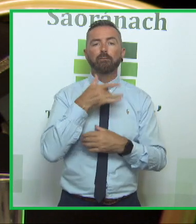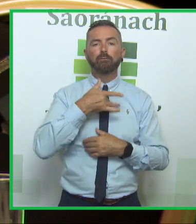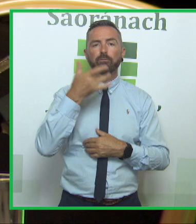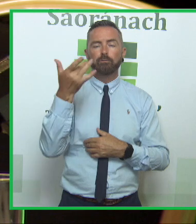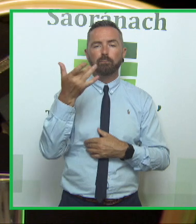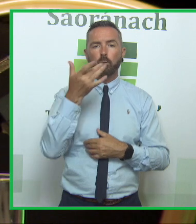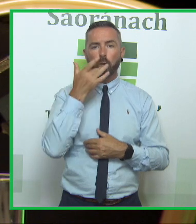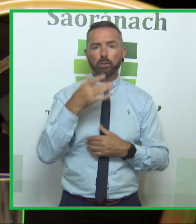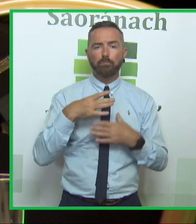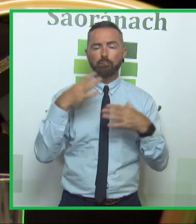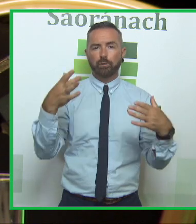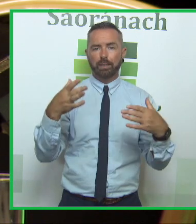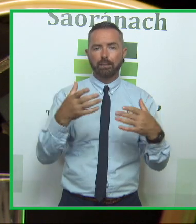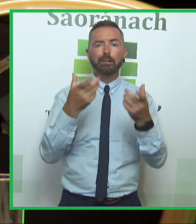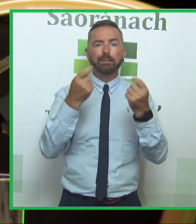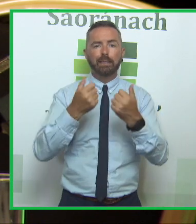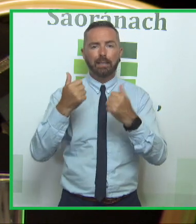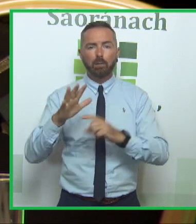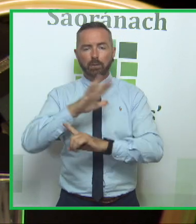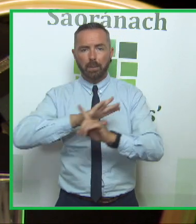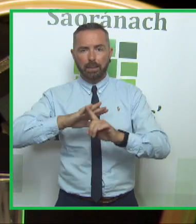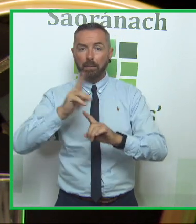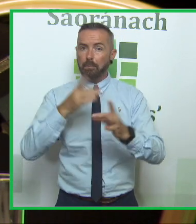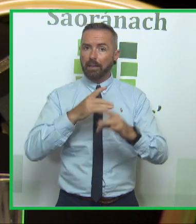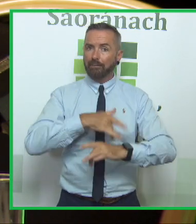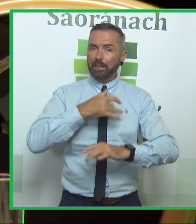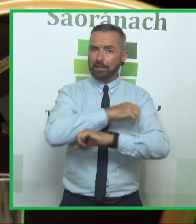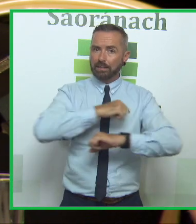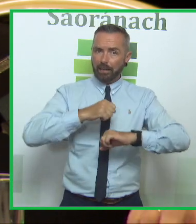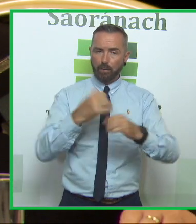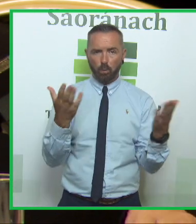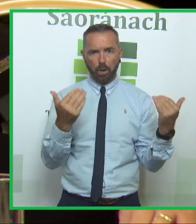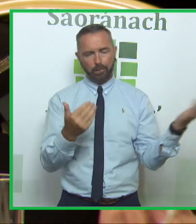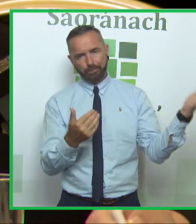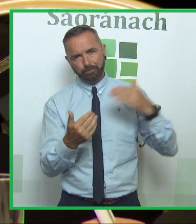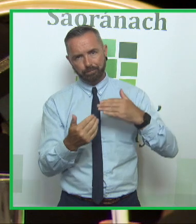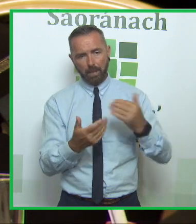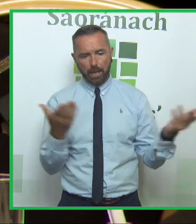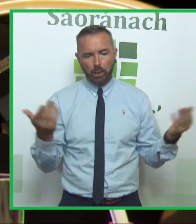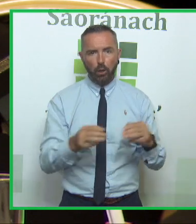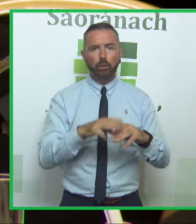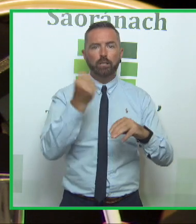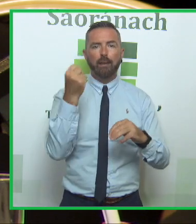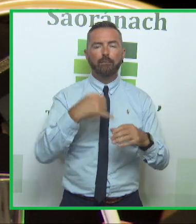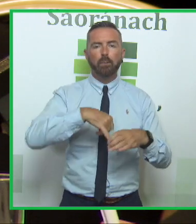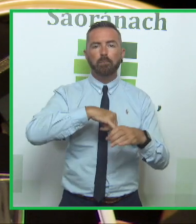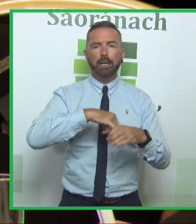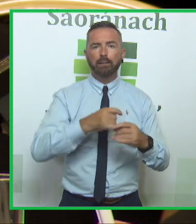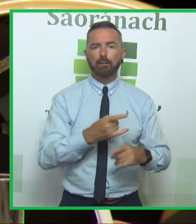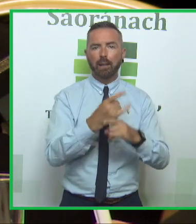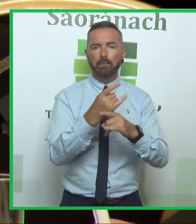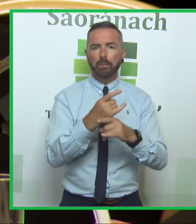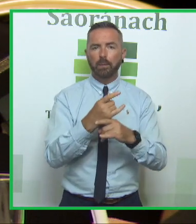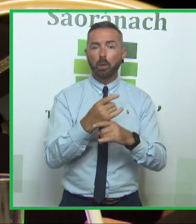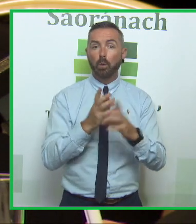do even if we're not on site. They can make the space feel very safe, they can make it welcome, they can encourage getting medical help. We did research in 2019